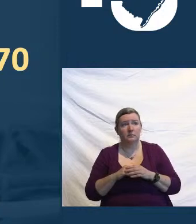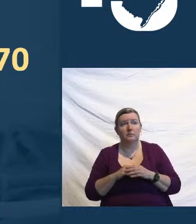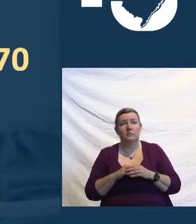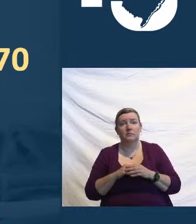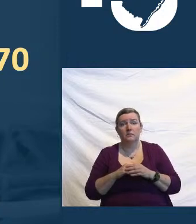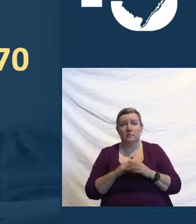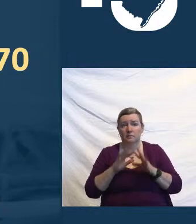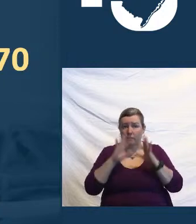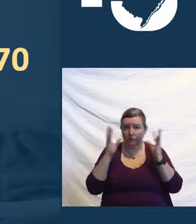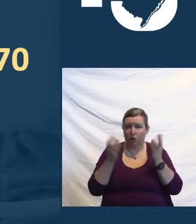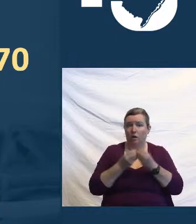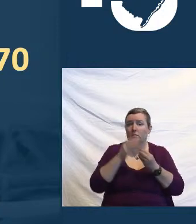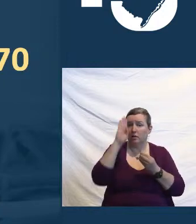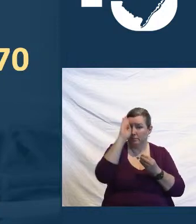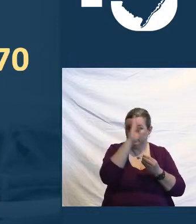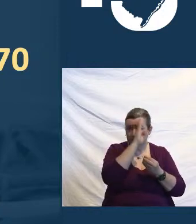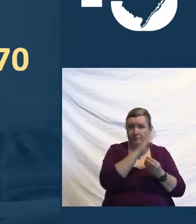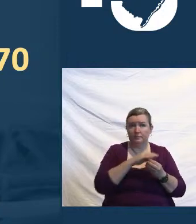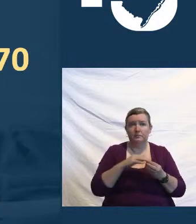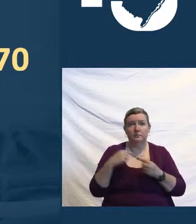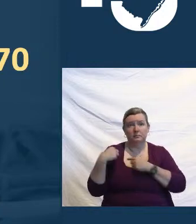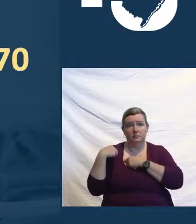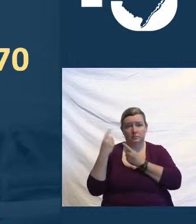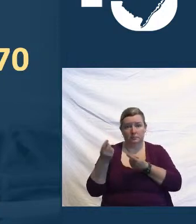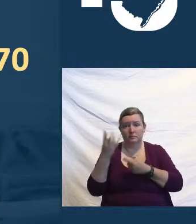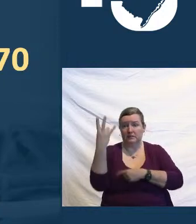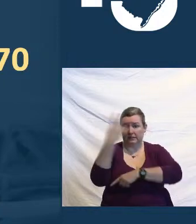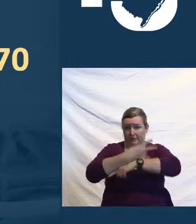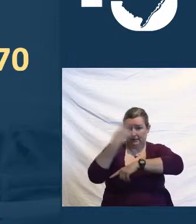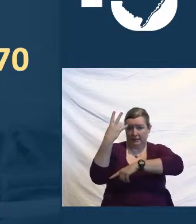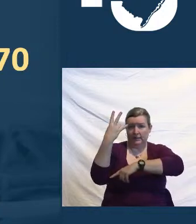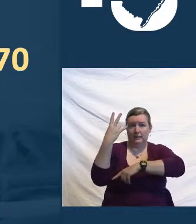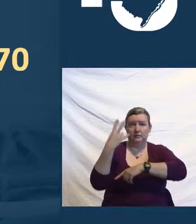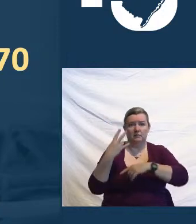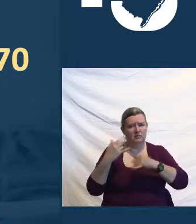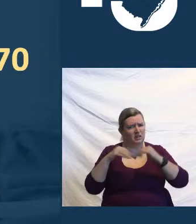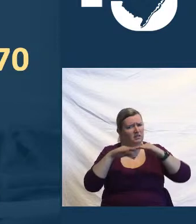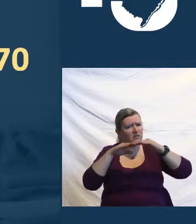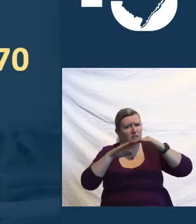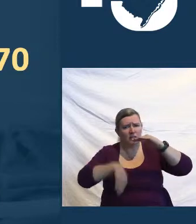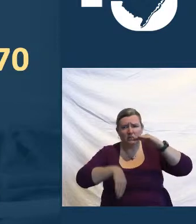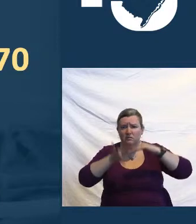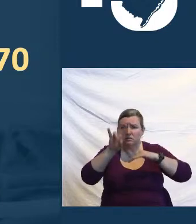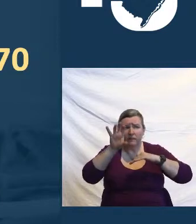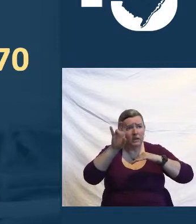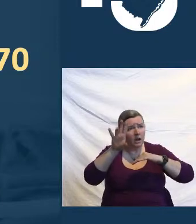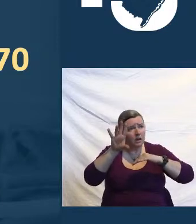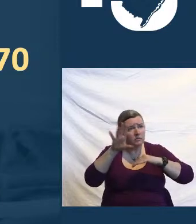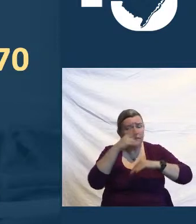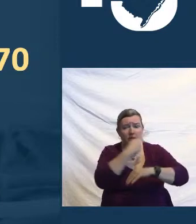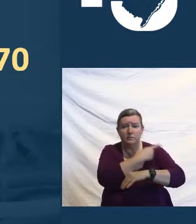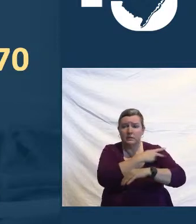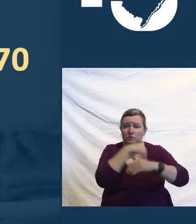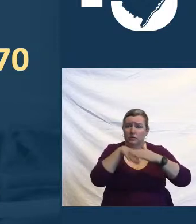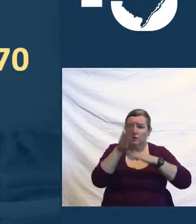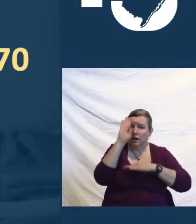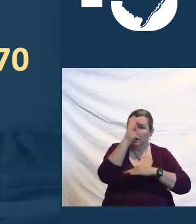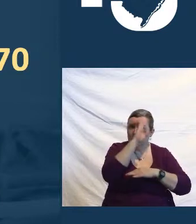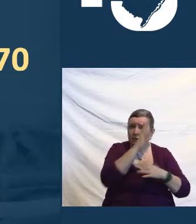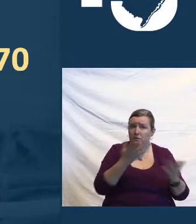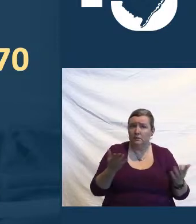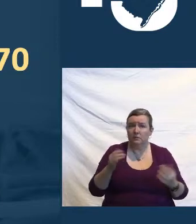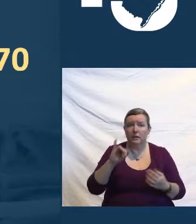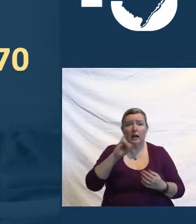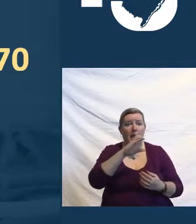hospital count has been under 700 total patients, but the numbers of patients in the ICU and on ventilators